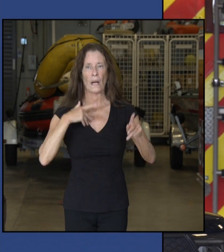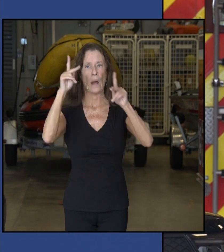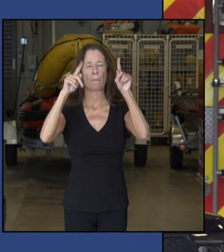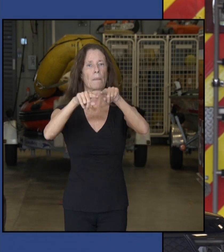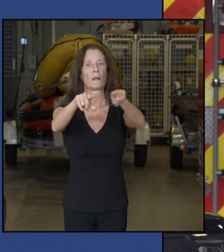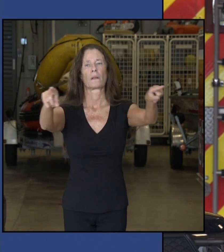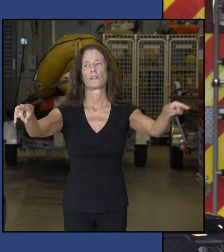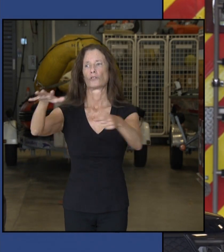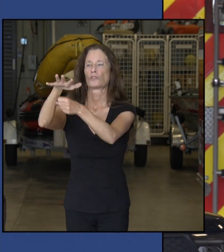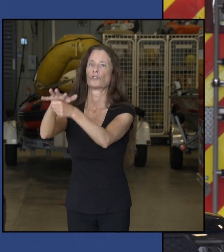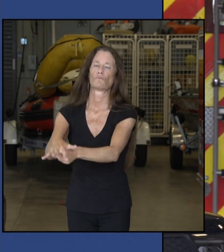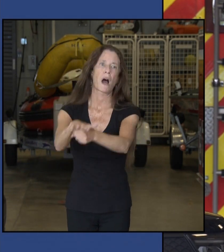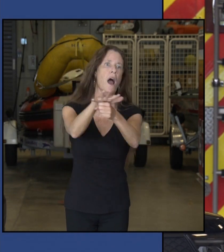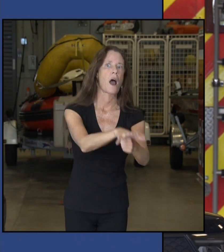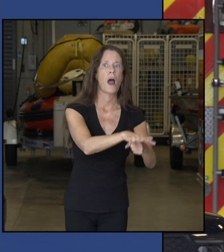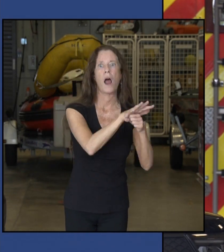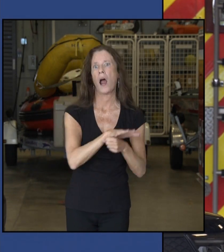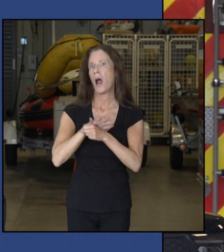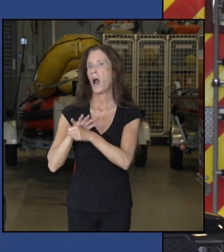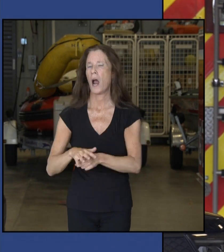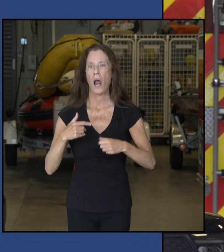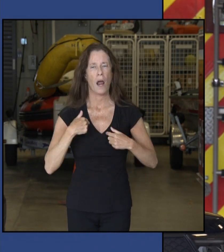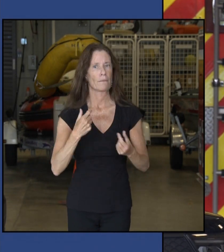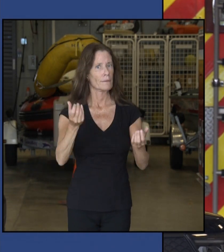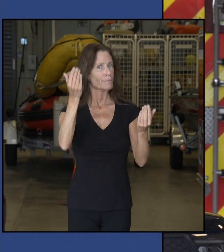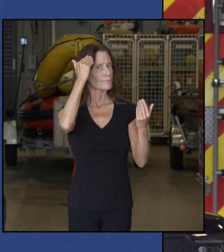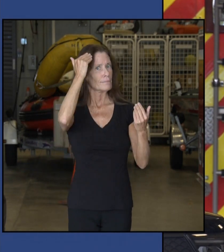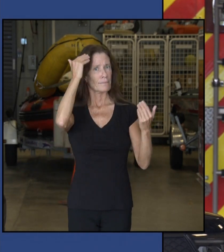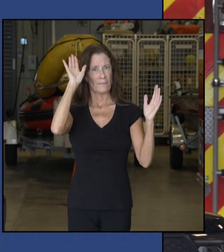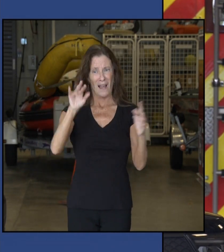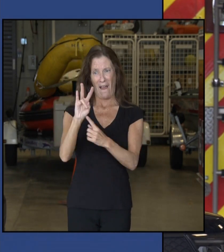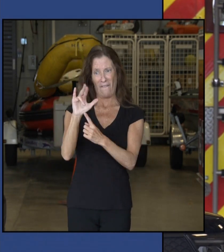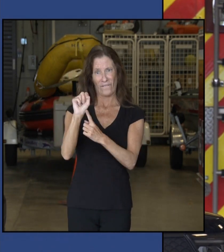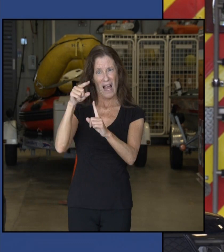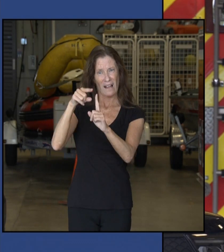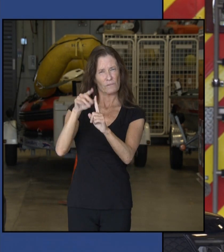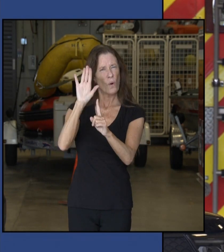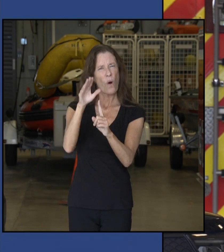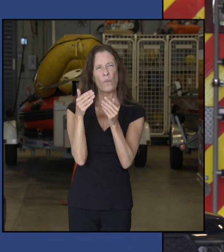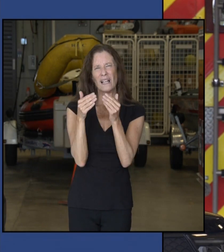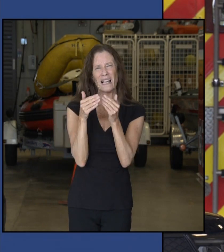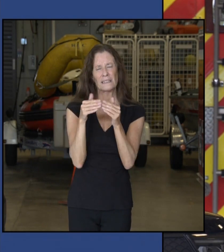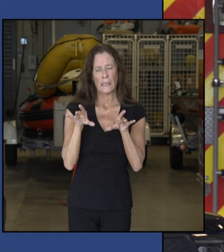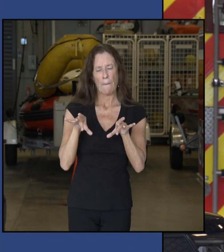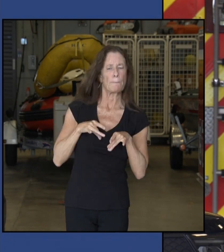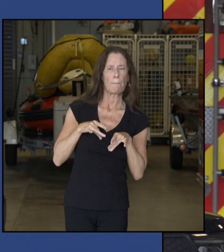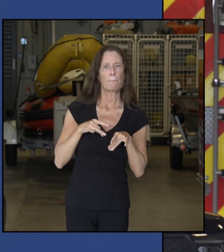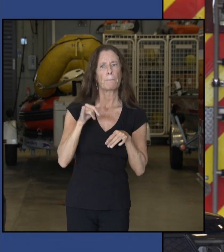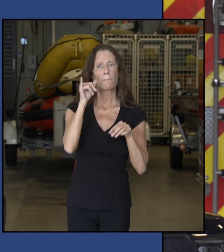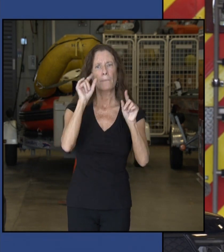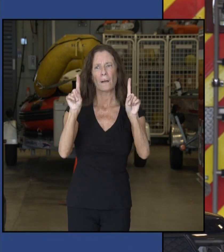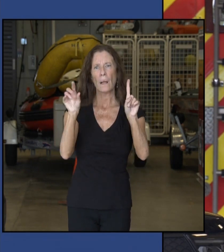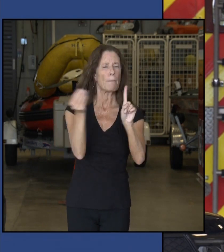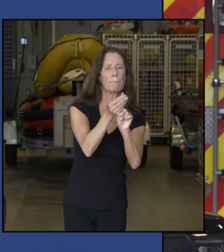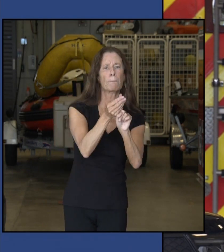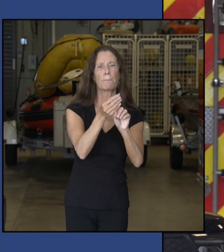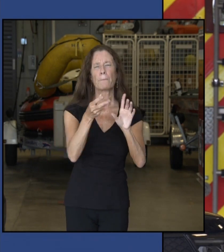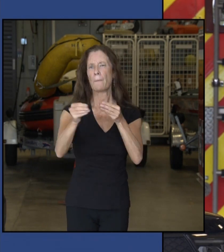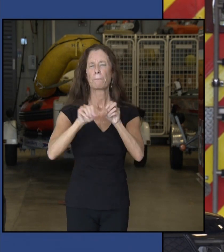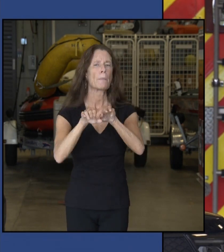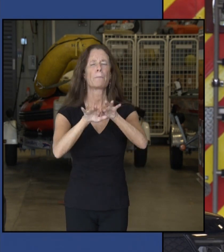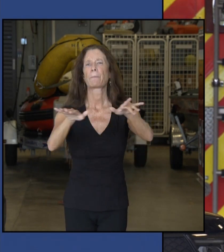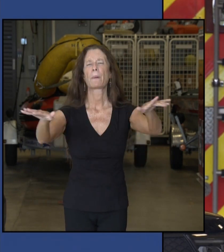This virus is extremely contagious, and it's really, of course, so small that it can only be seen under a special